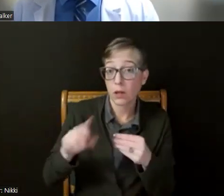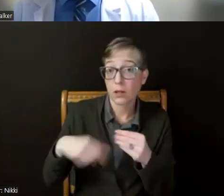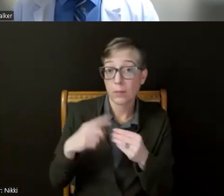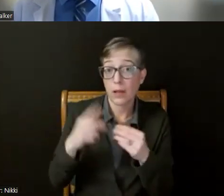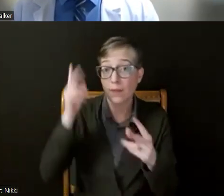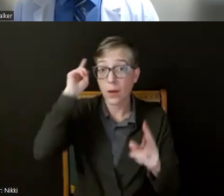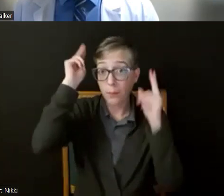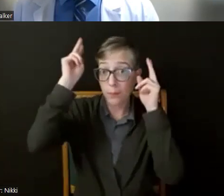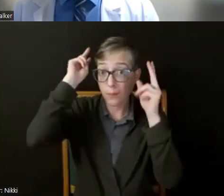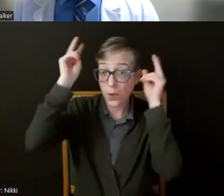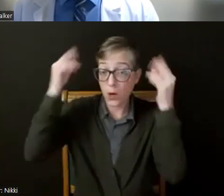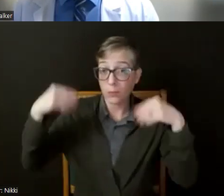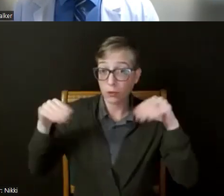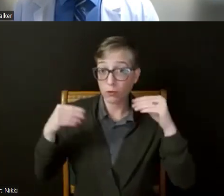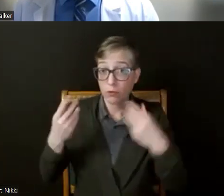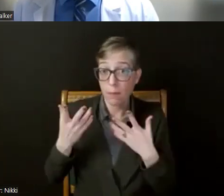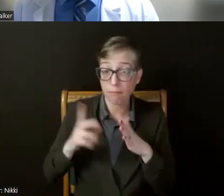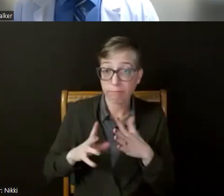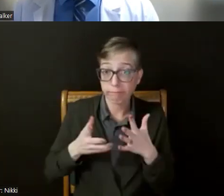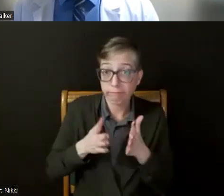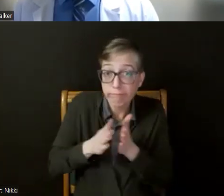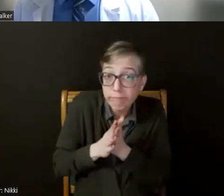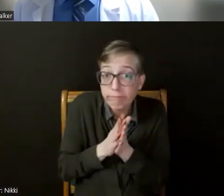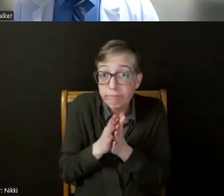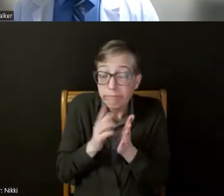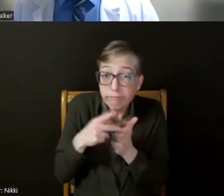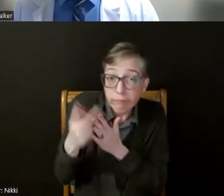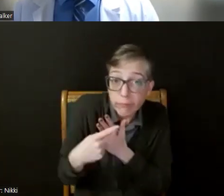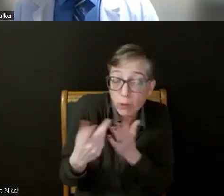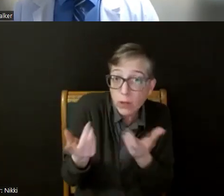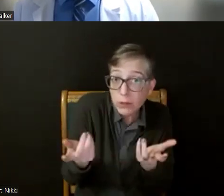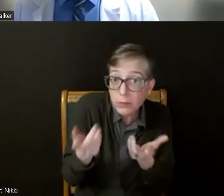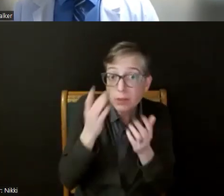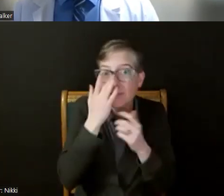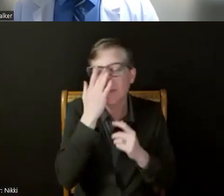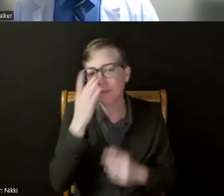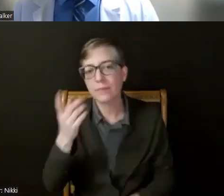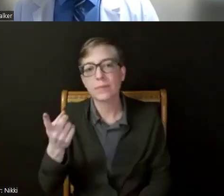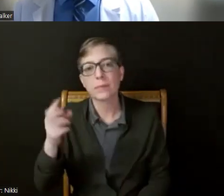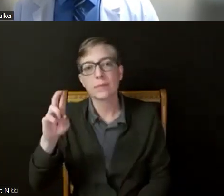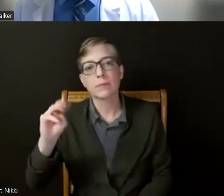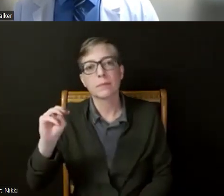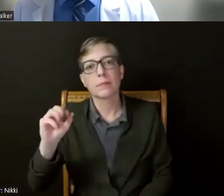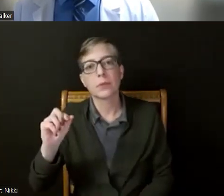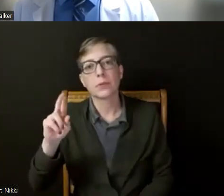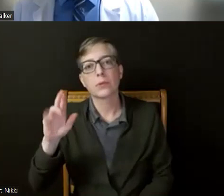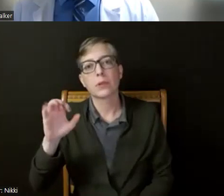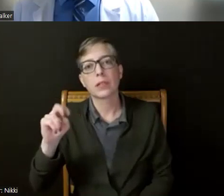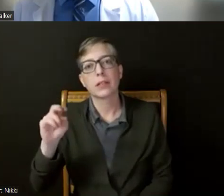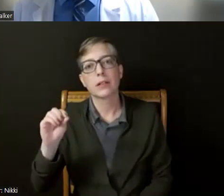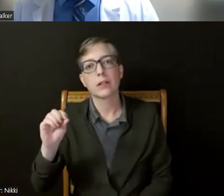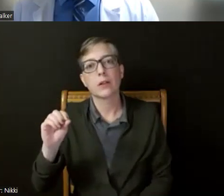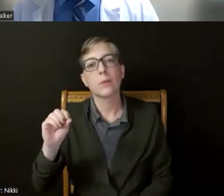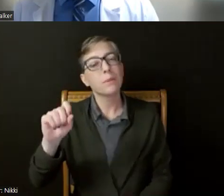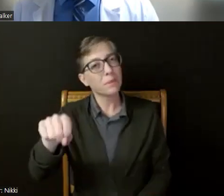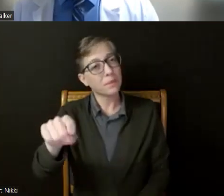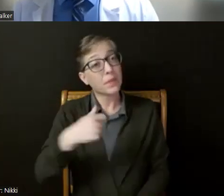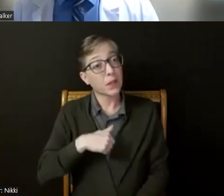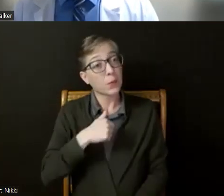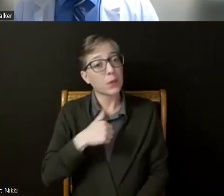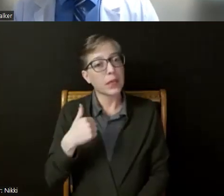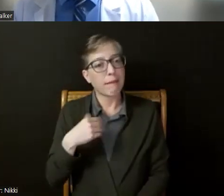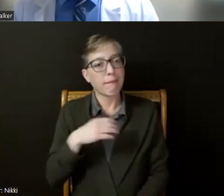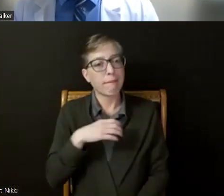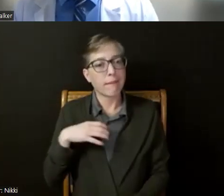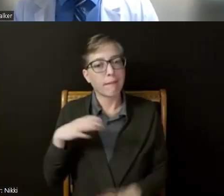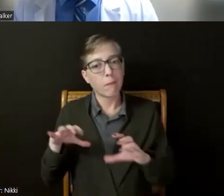of the community outreach? Yeah, sure. So we have a coalition, like Q